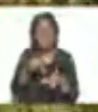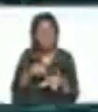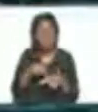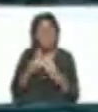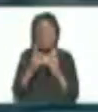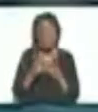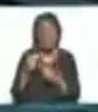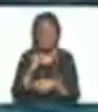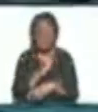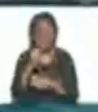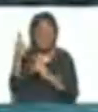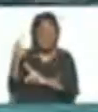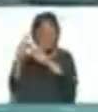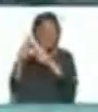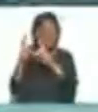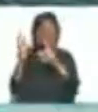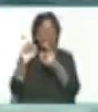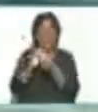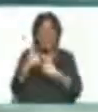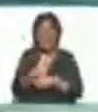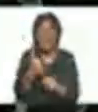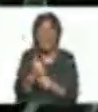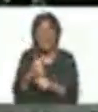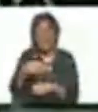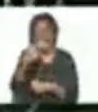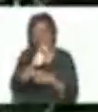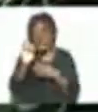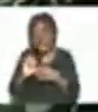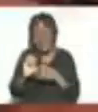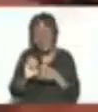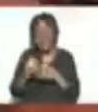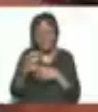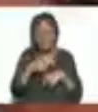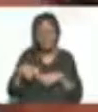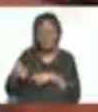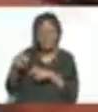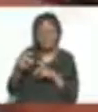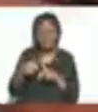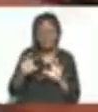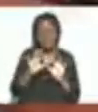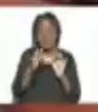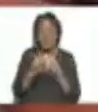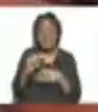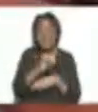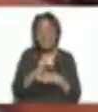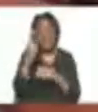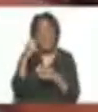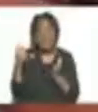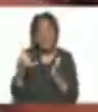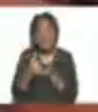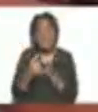goal? Creating a very high-end excursion to the family islands for its guests, which Senior Vice President of Government Affairs and